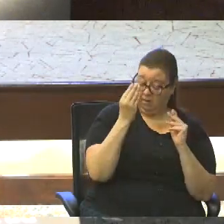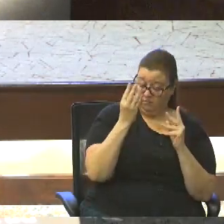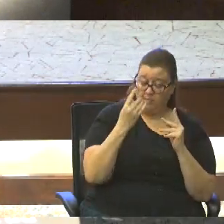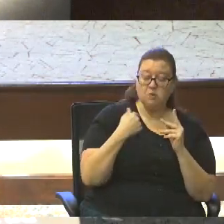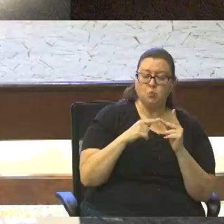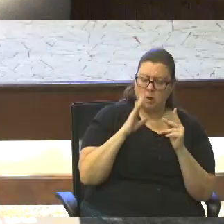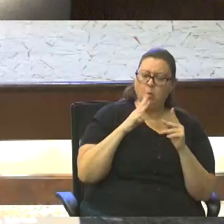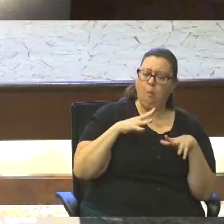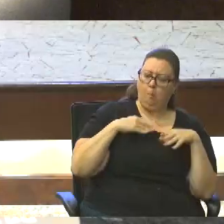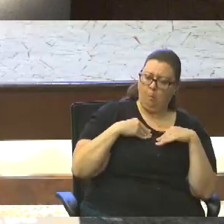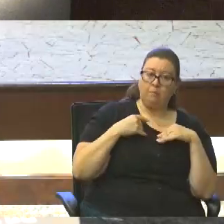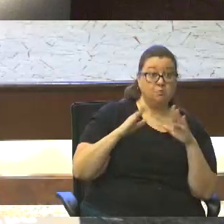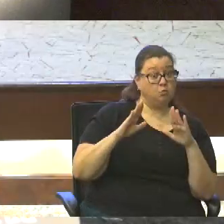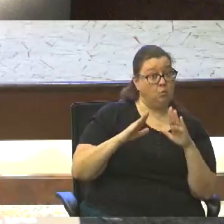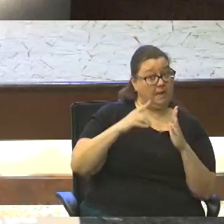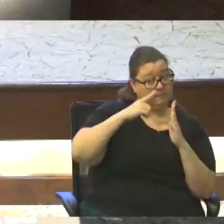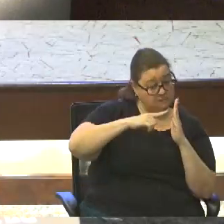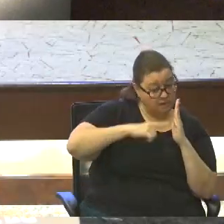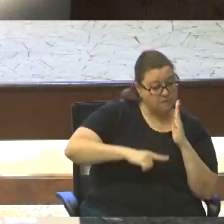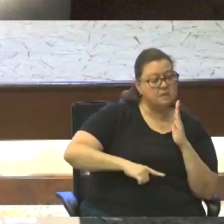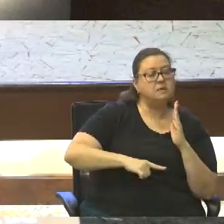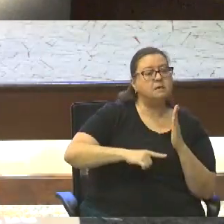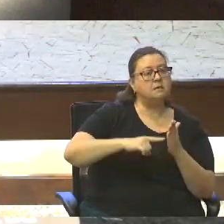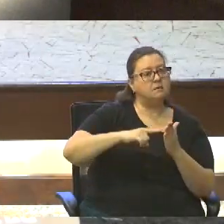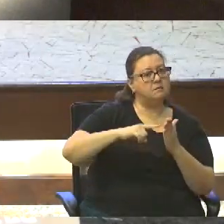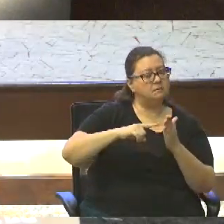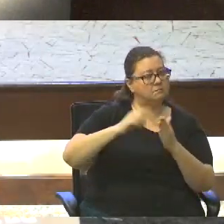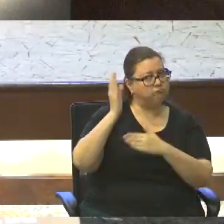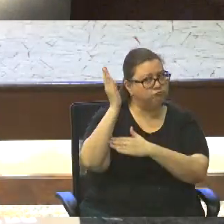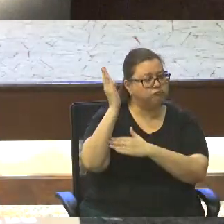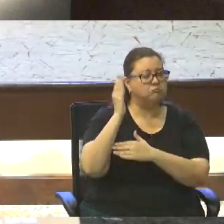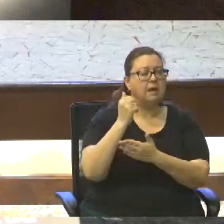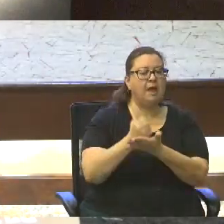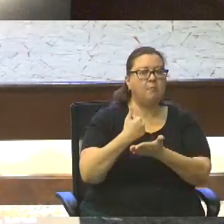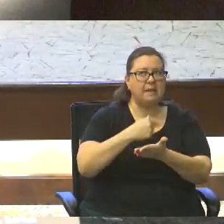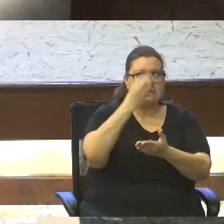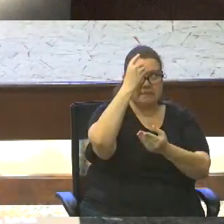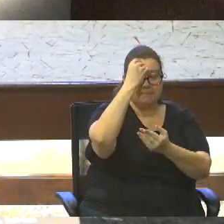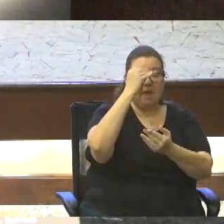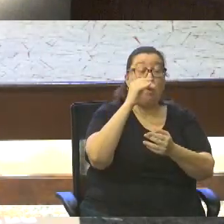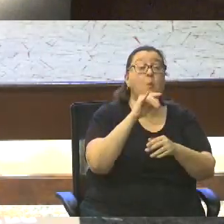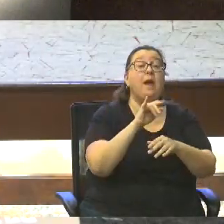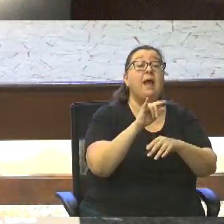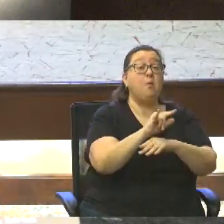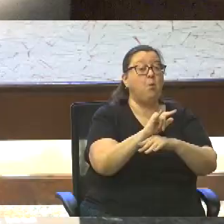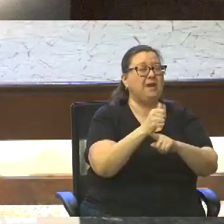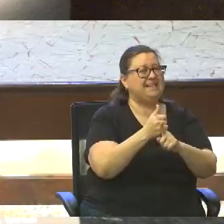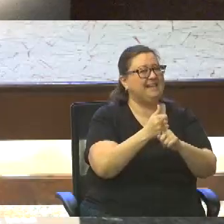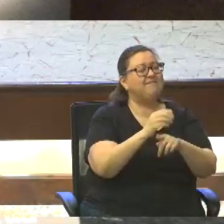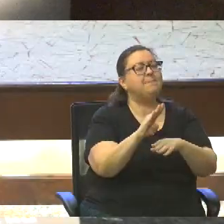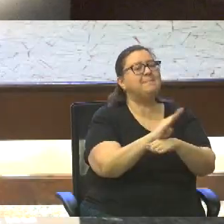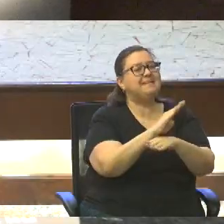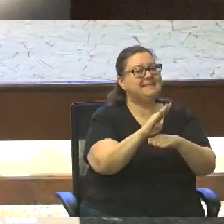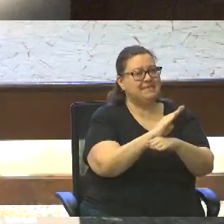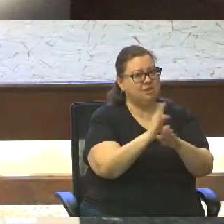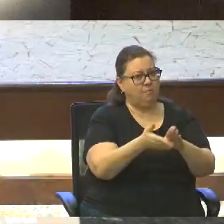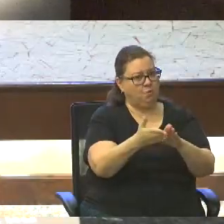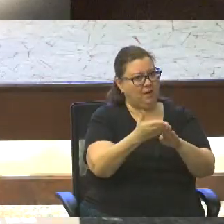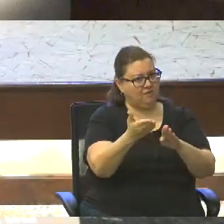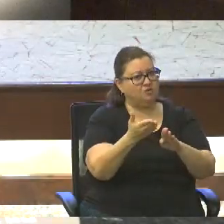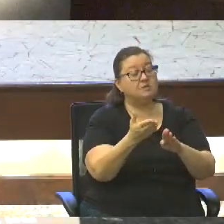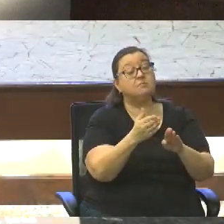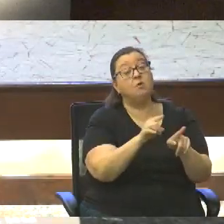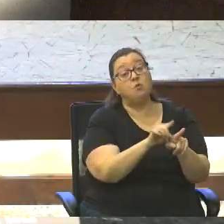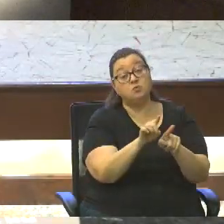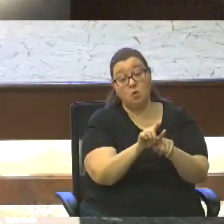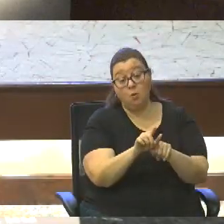appreciate what you've done for us because I think this helps us in thinking of the airport as a business operation and also as an